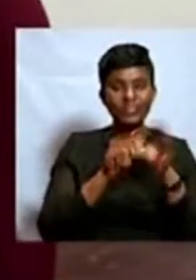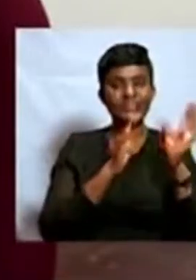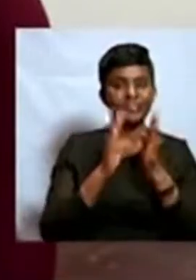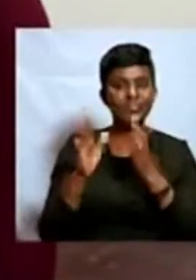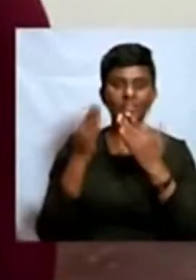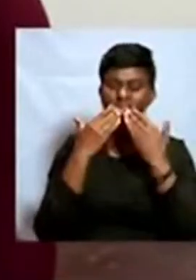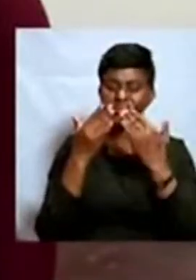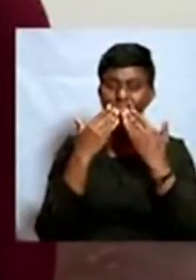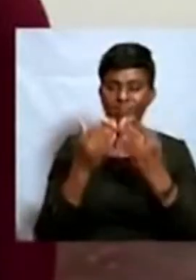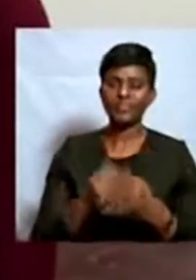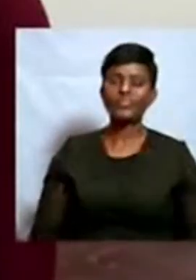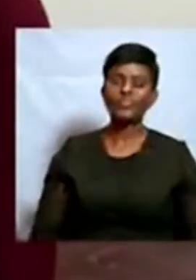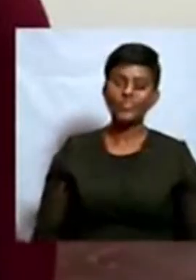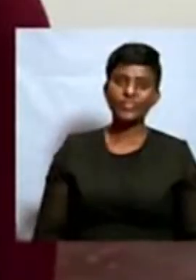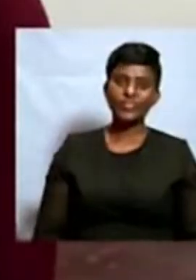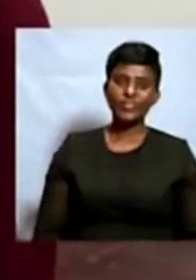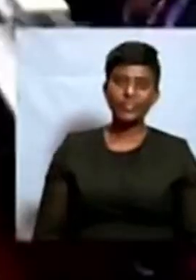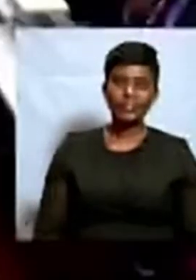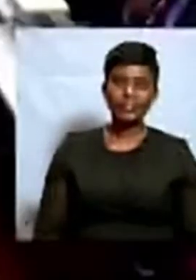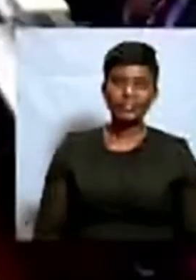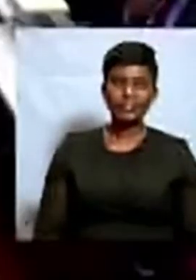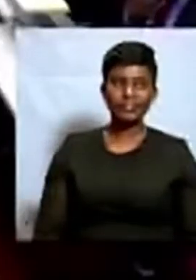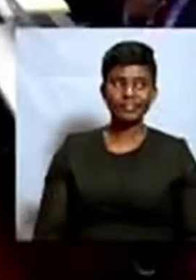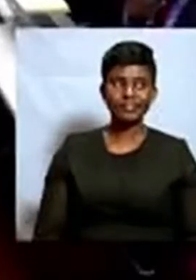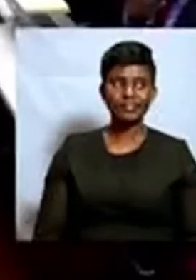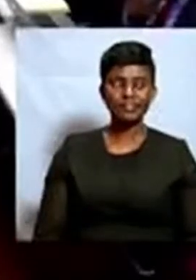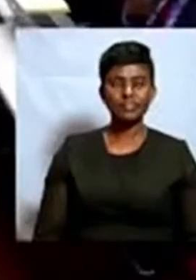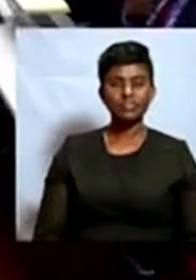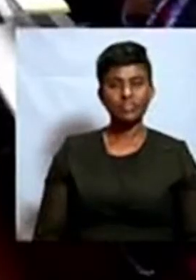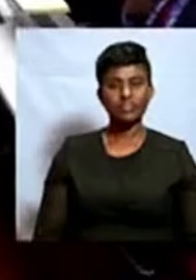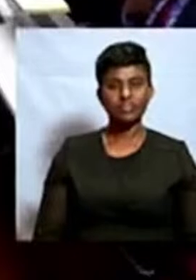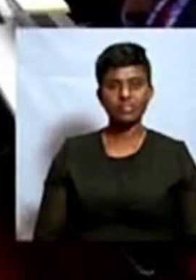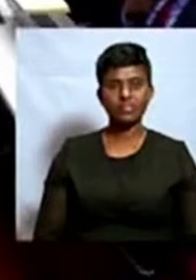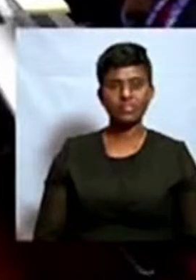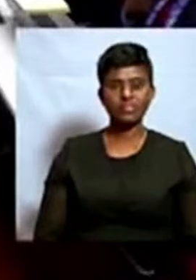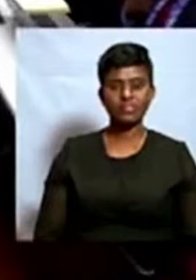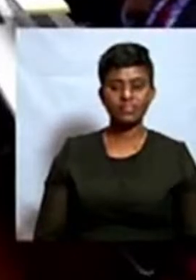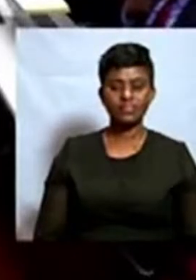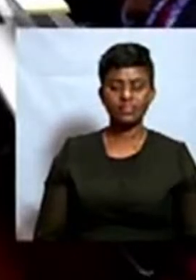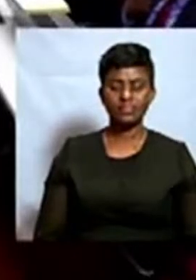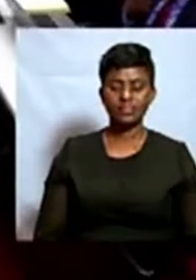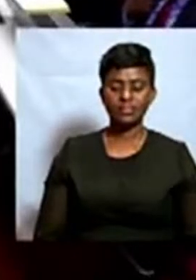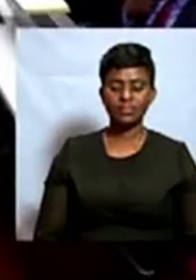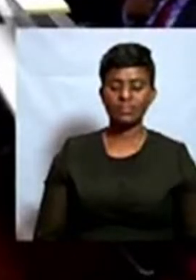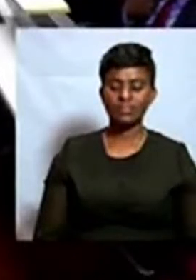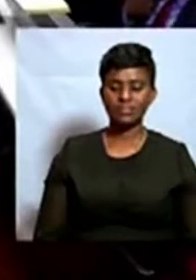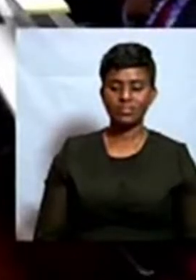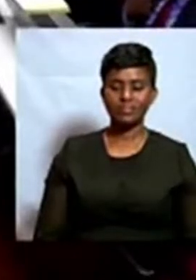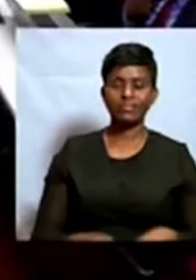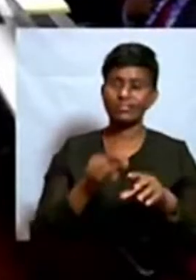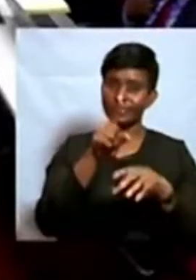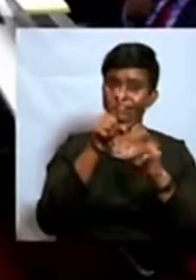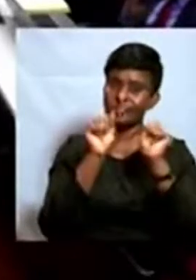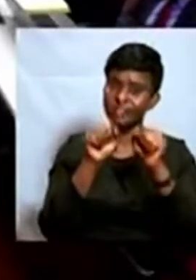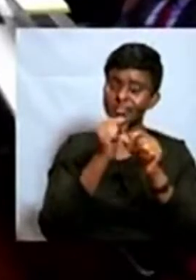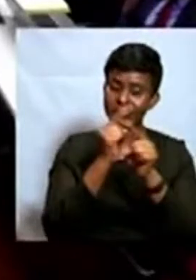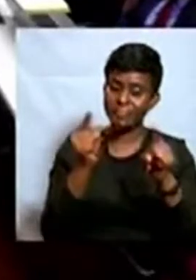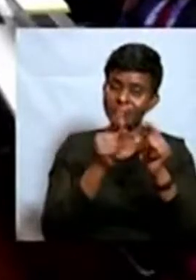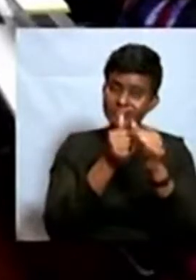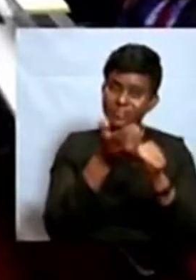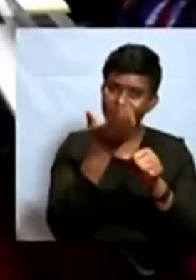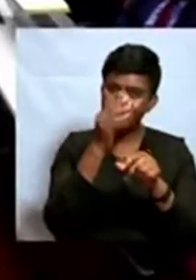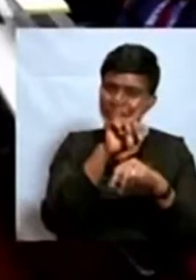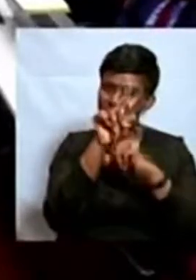Maybe You can. Just a follow-up